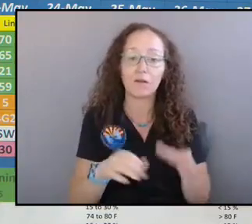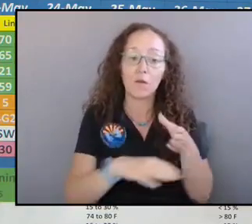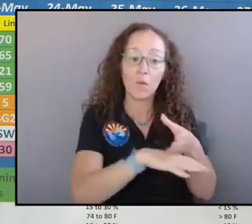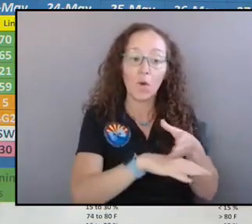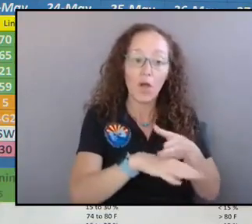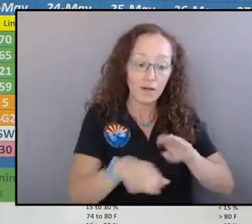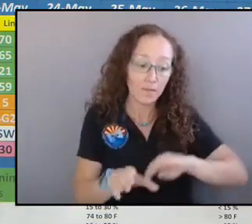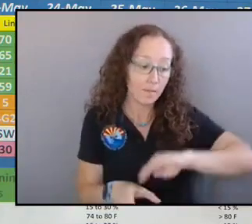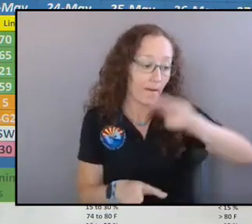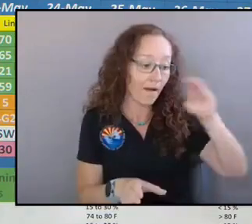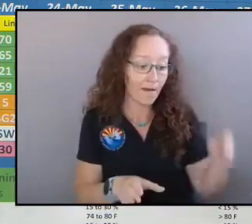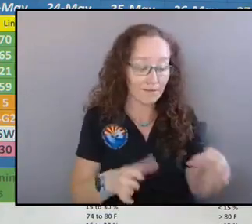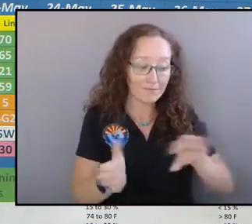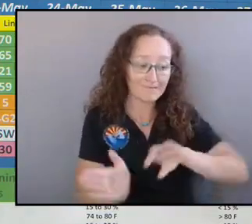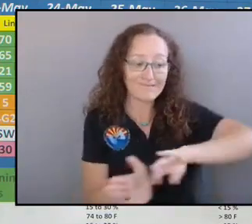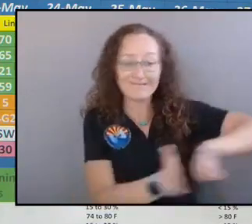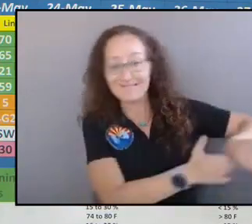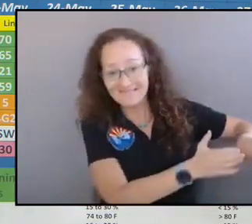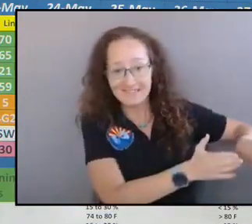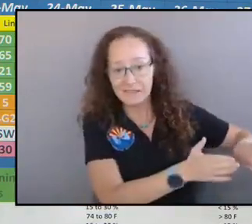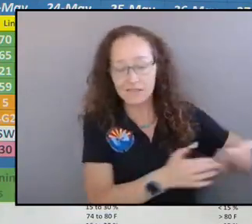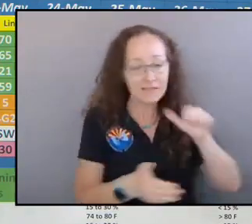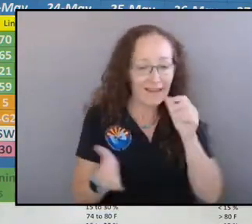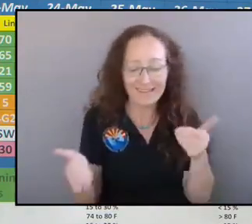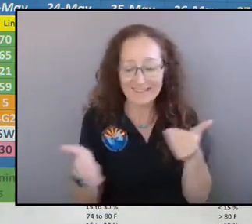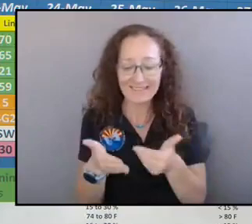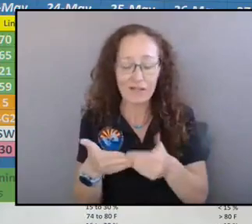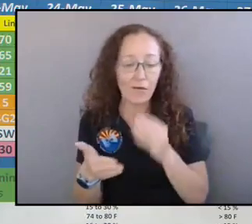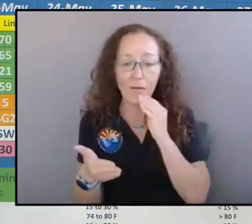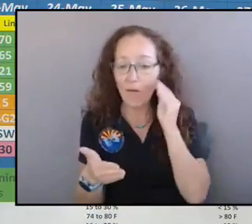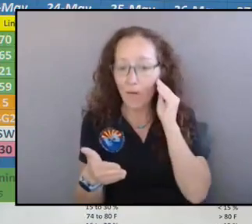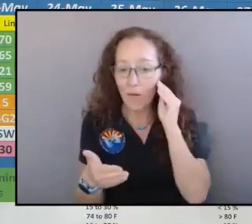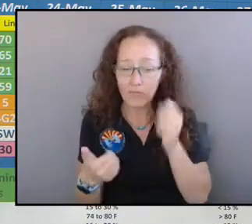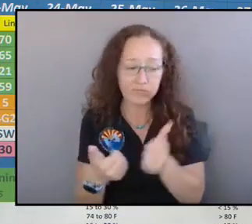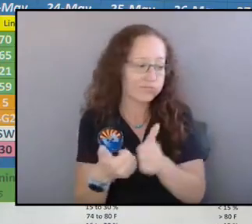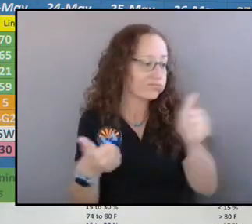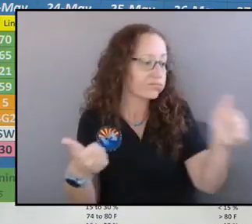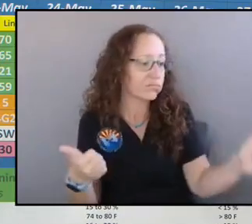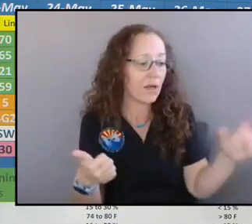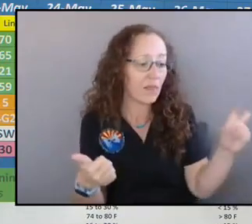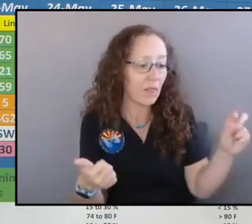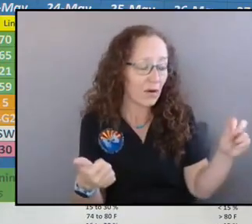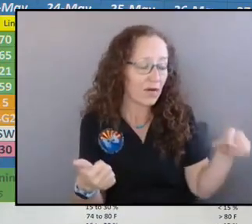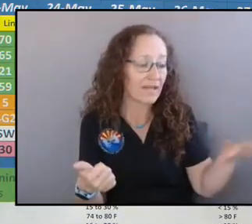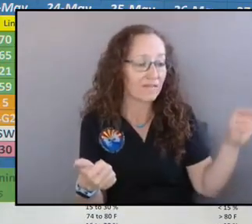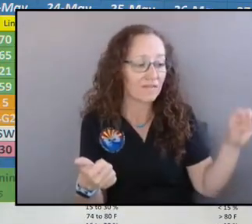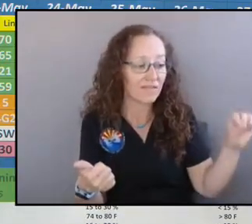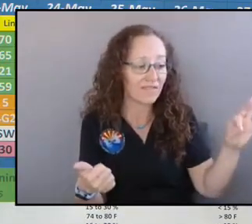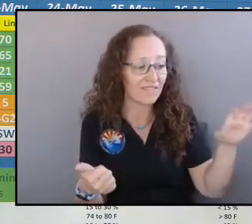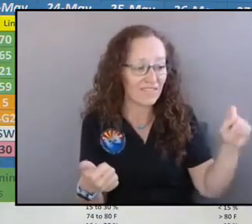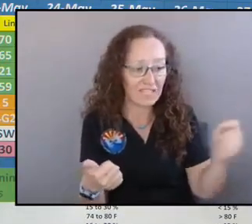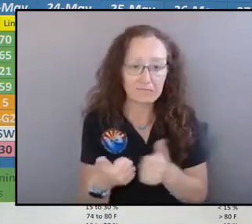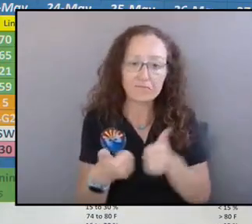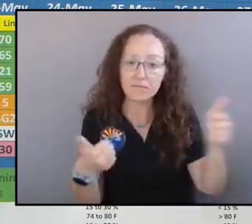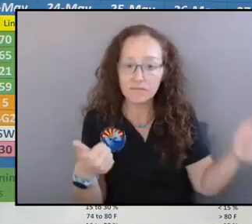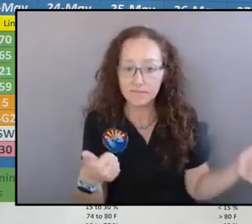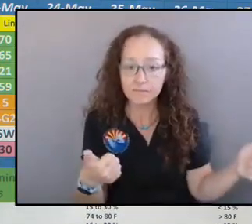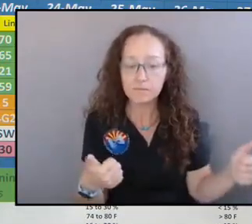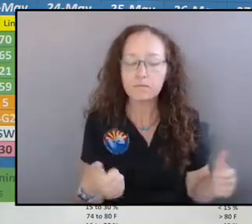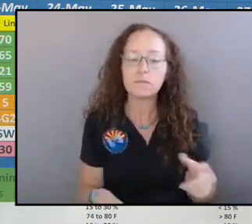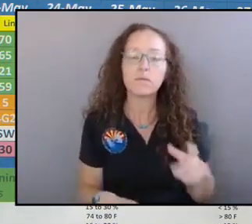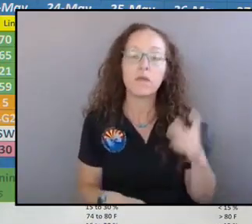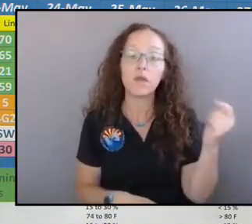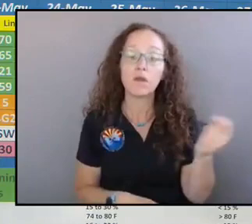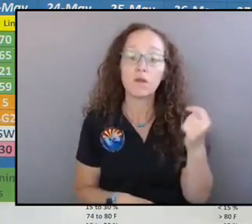piles from your homes, get them out at least 30 to 50 feet away. Tuesday morning, the